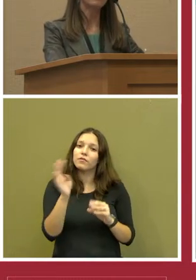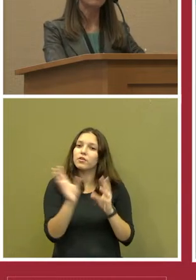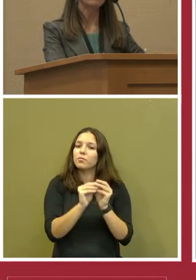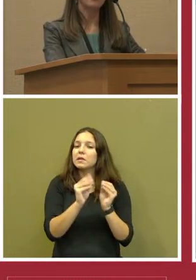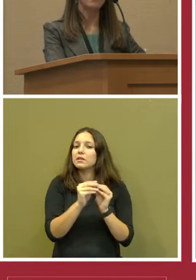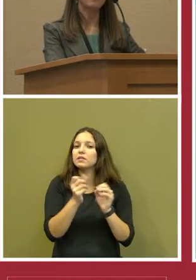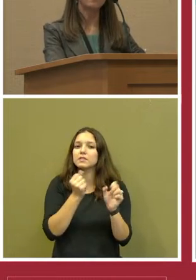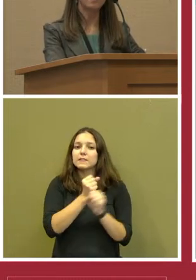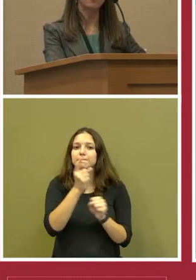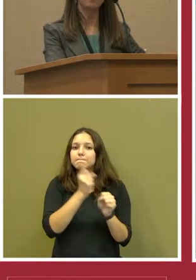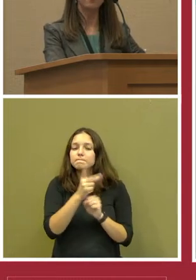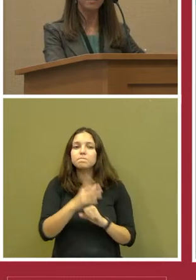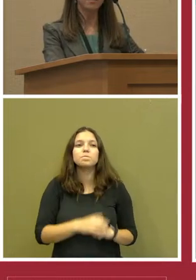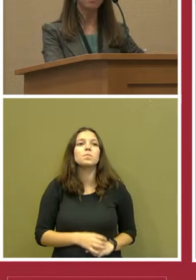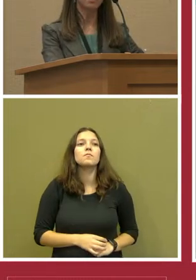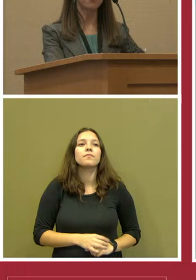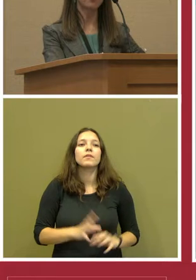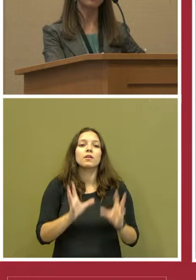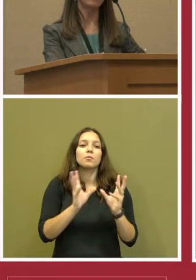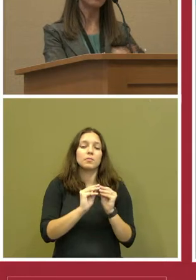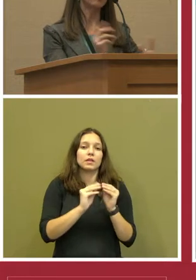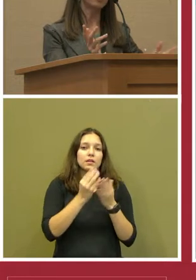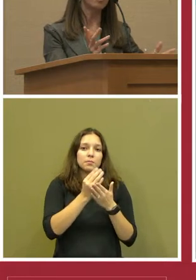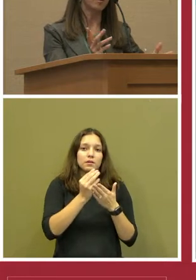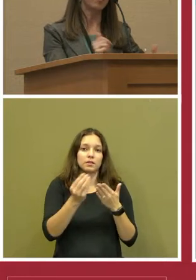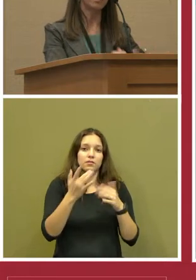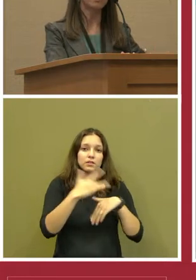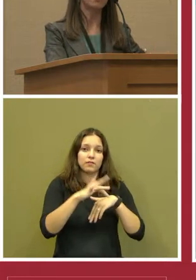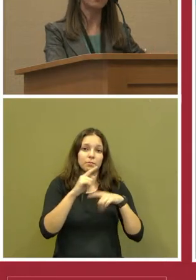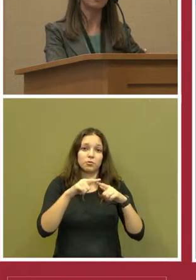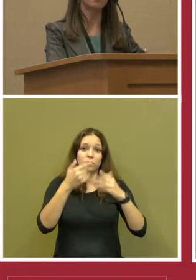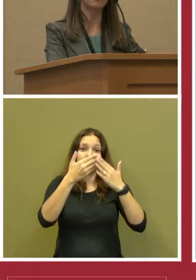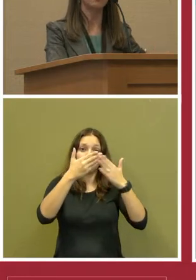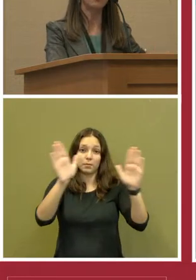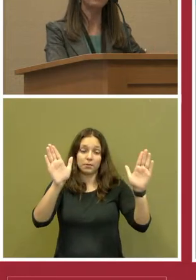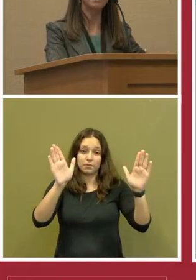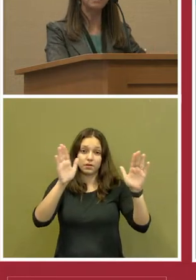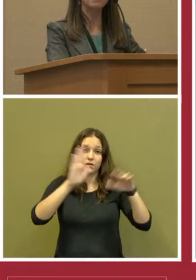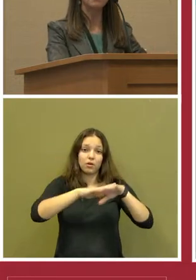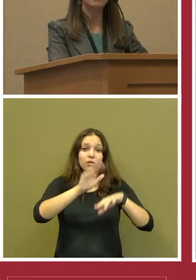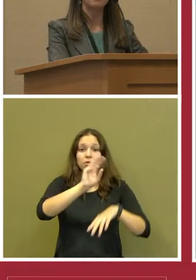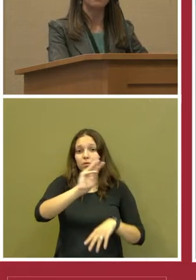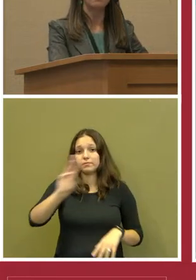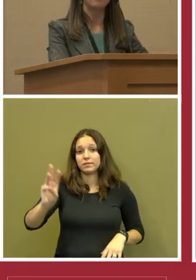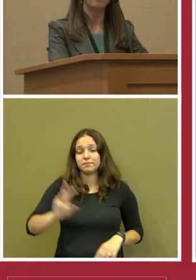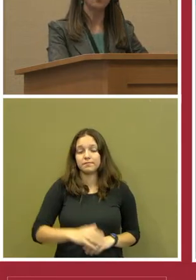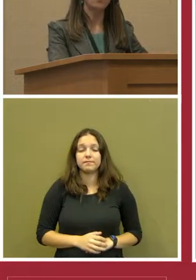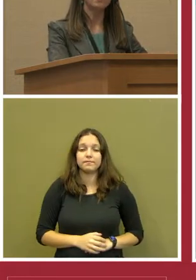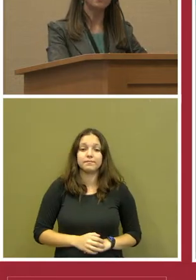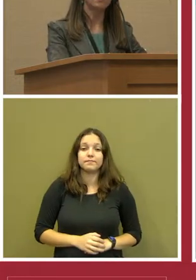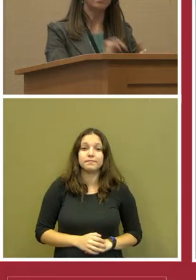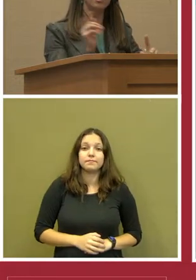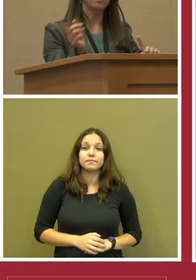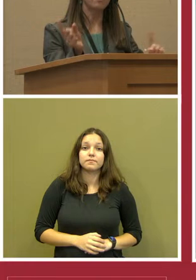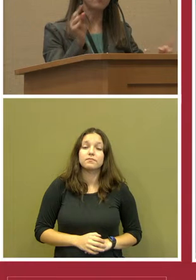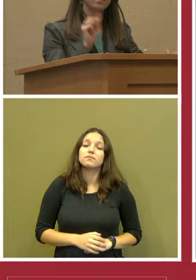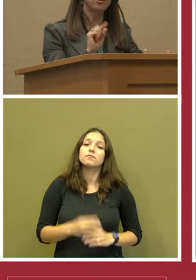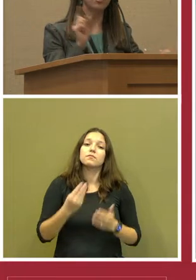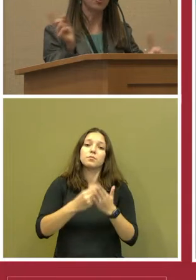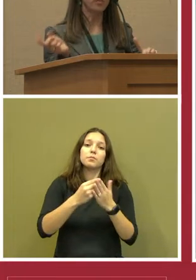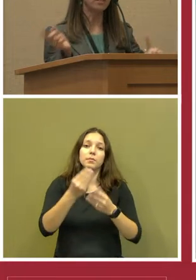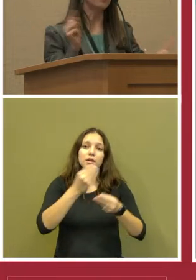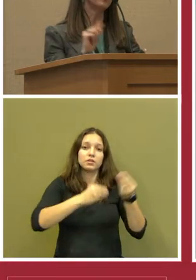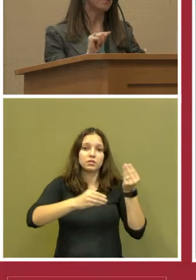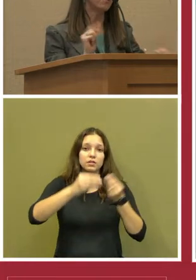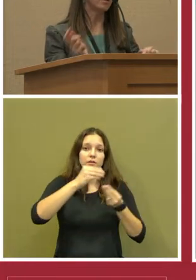year. We'll have meeting materials available to the public on the website. Once a budget committee